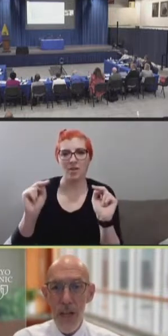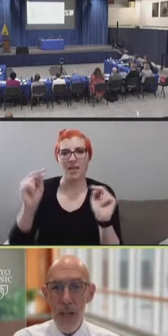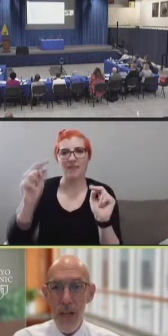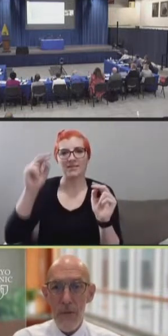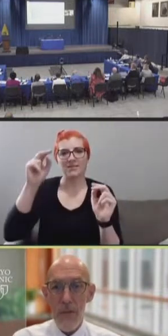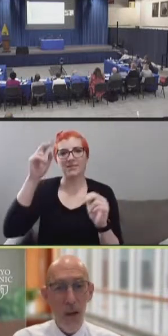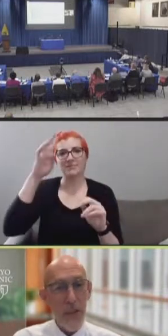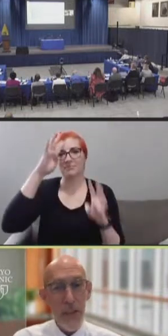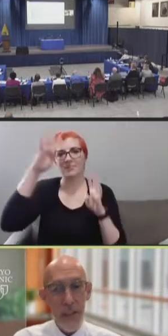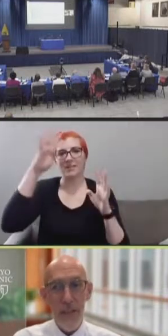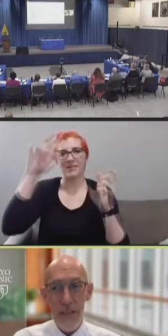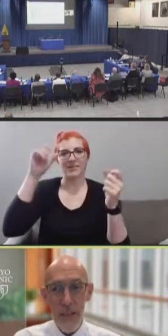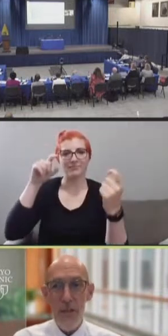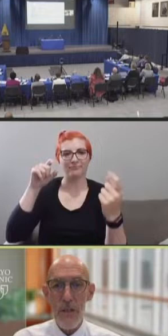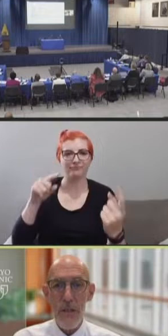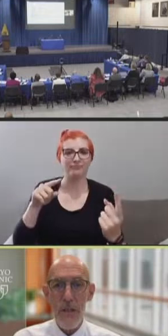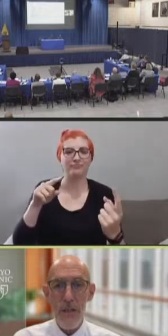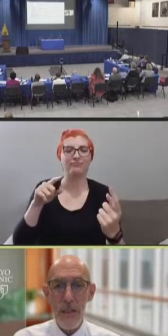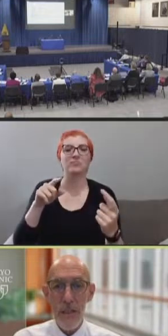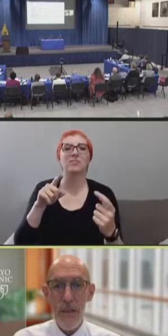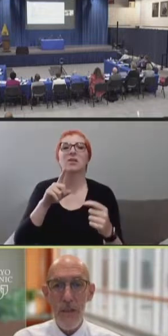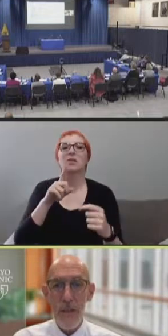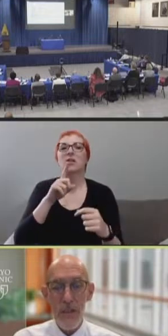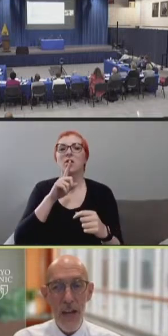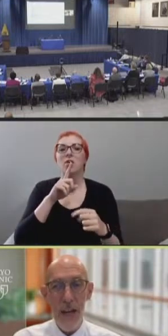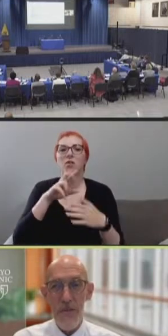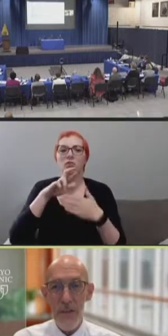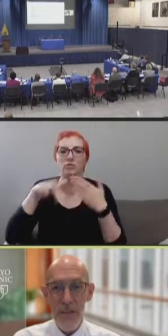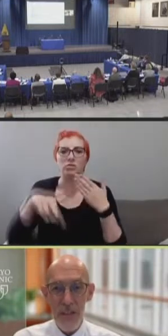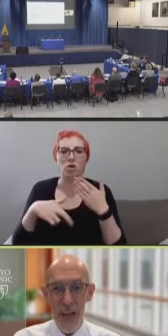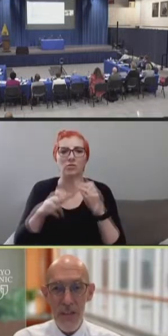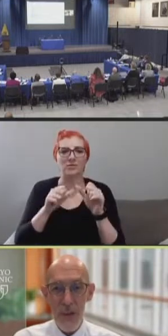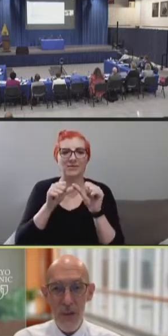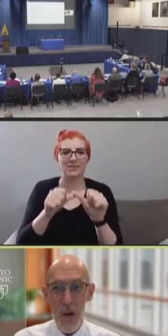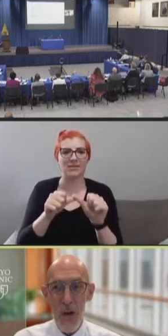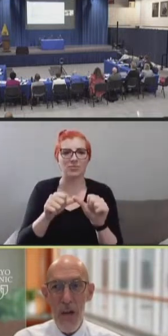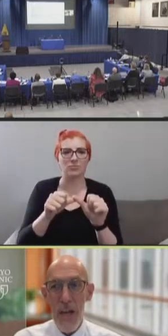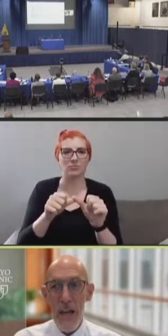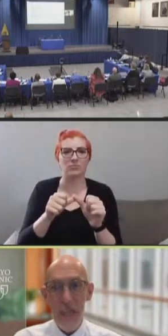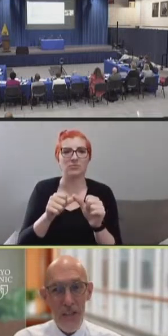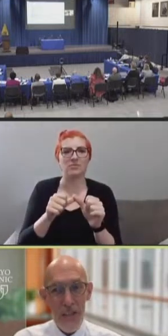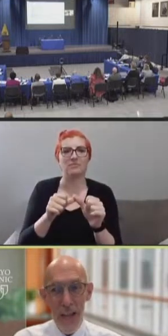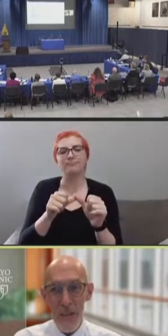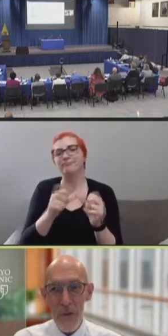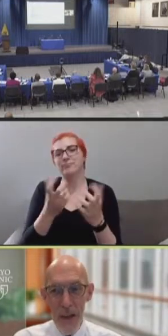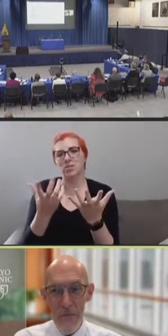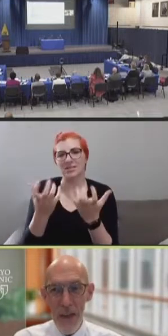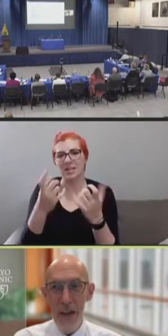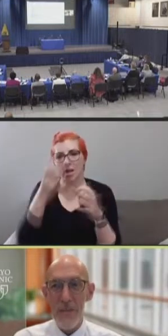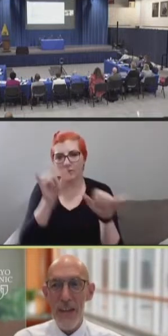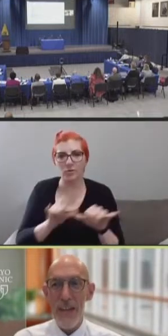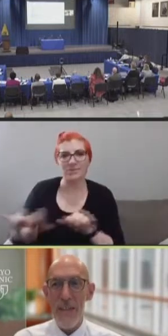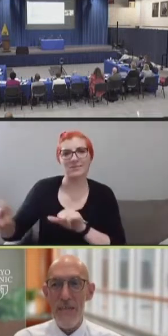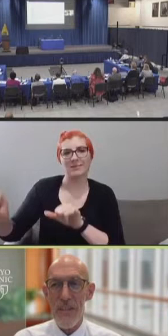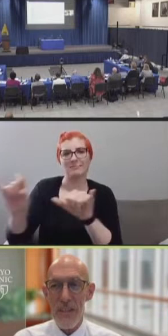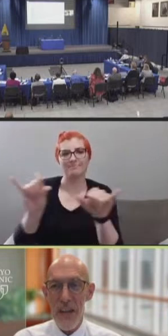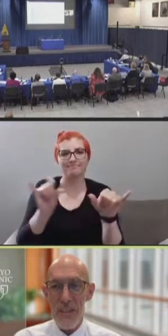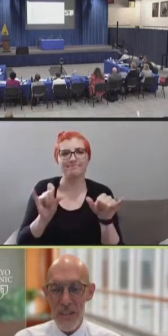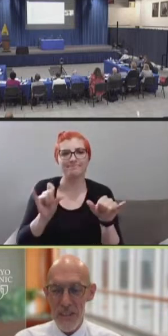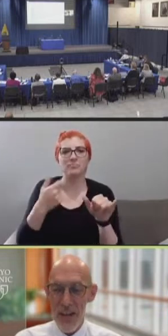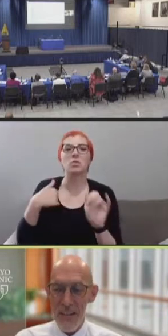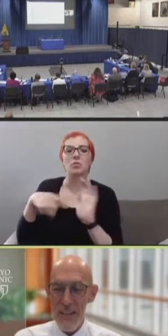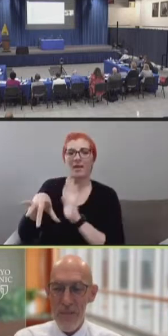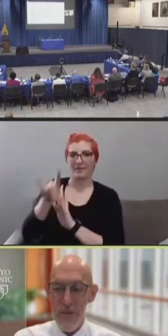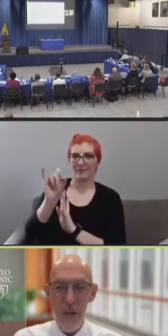networks and resulting in a continuing desire for the status quo. At least that's what I've found as I've discussed